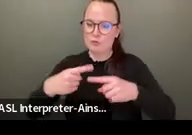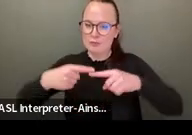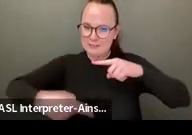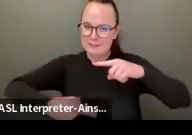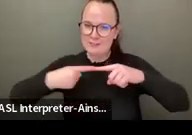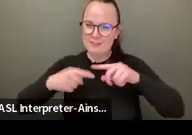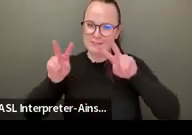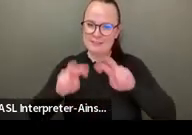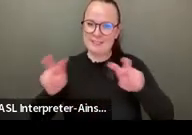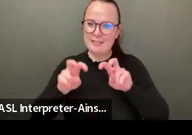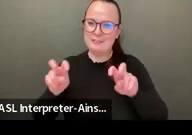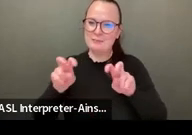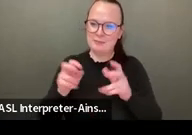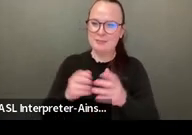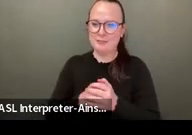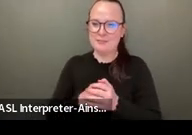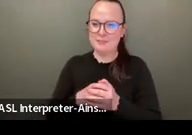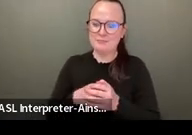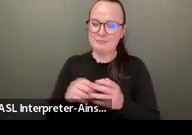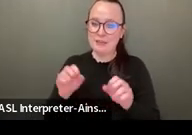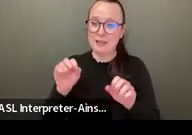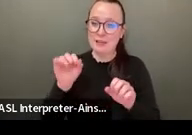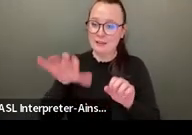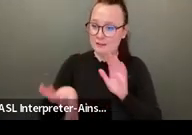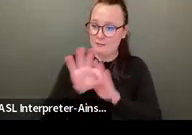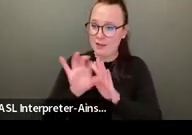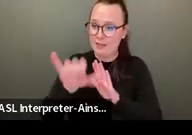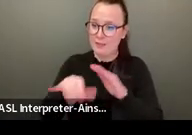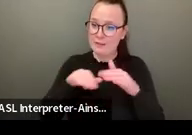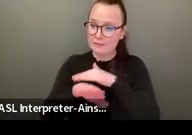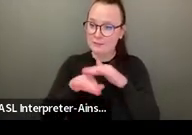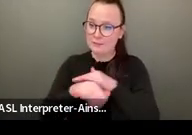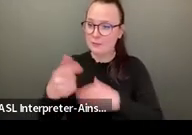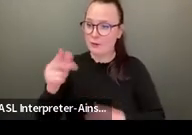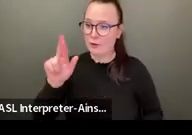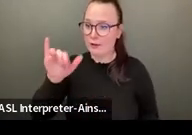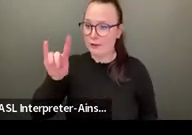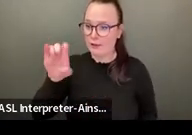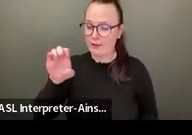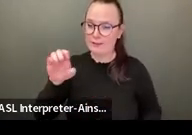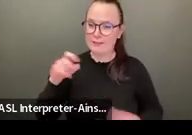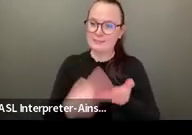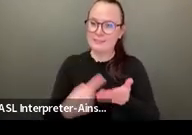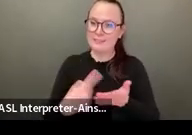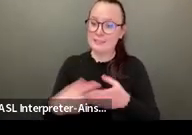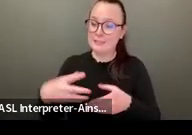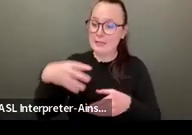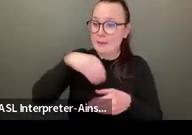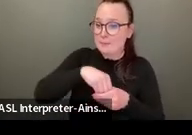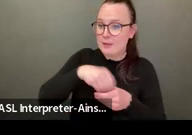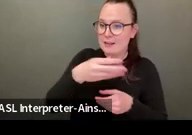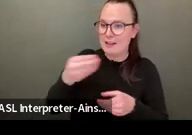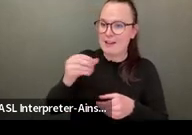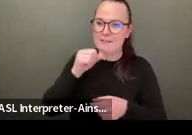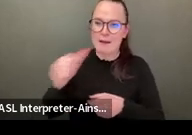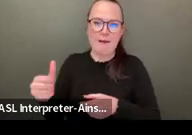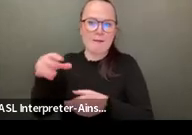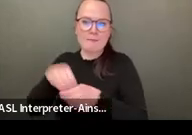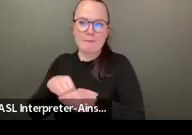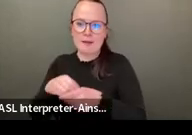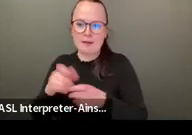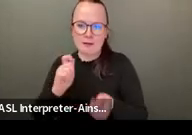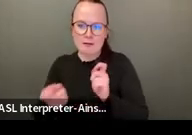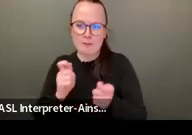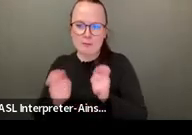that accessibility guide, and it talks about the embedded and non-embedded accommodations